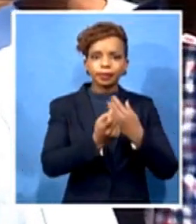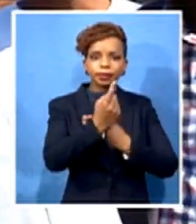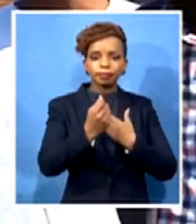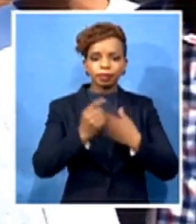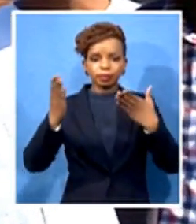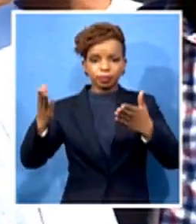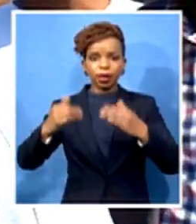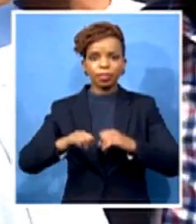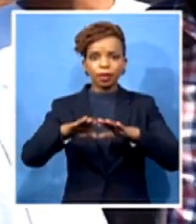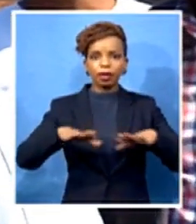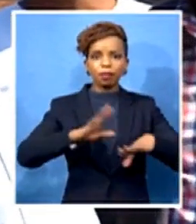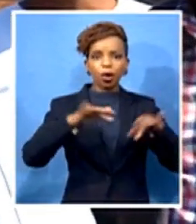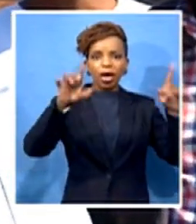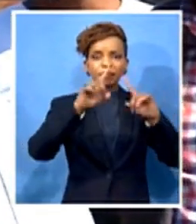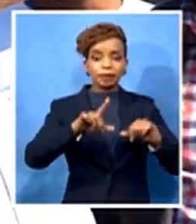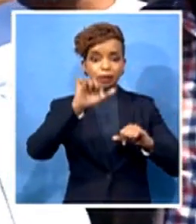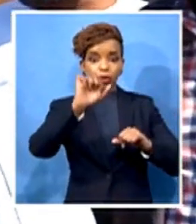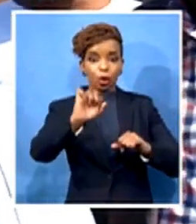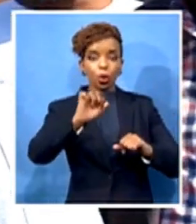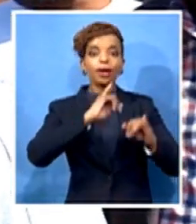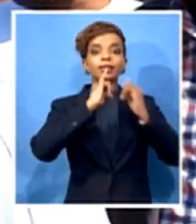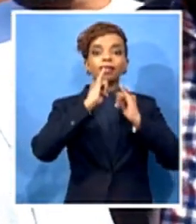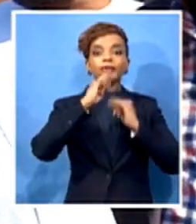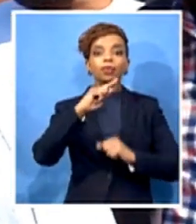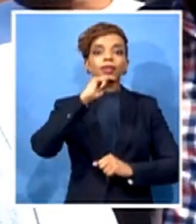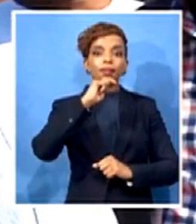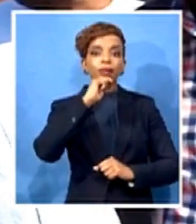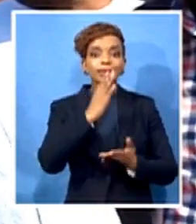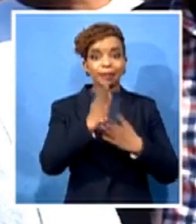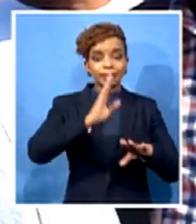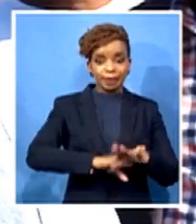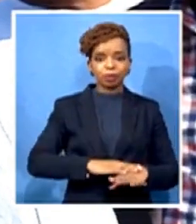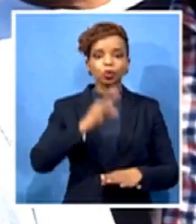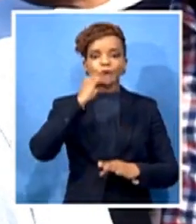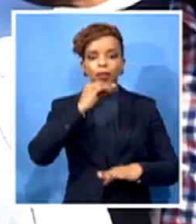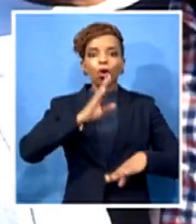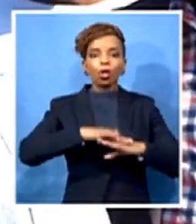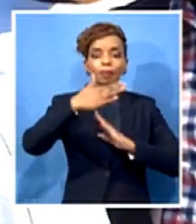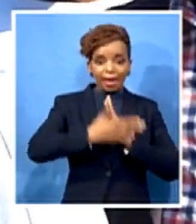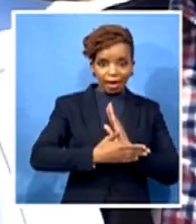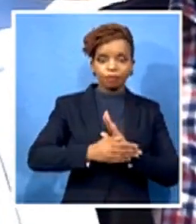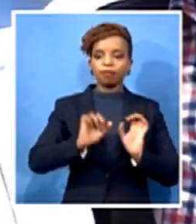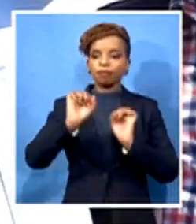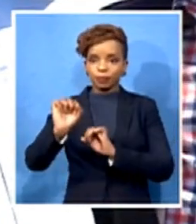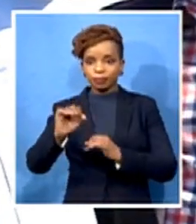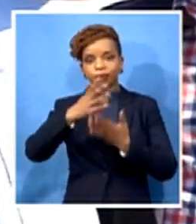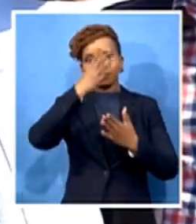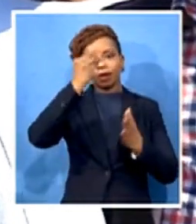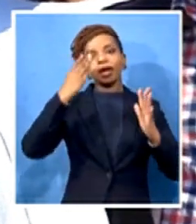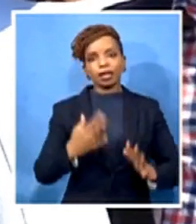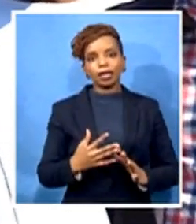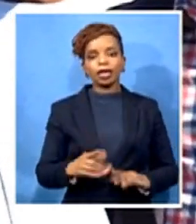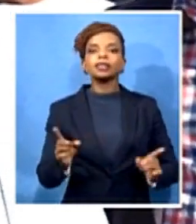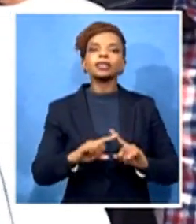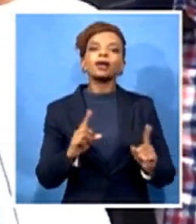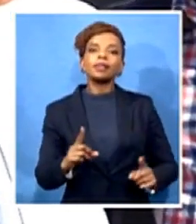on behalf of the learners and not talk to the learners themselves. So I could see that happiness in the boy and Lukuku that we're talking about,